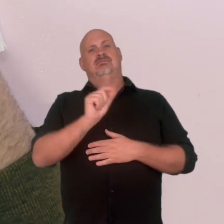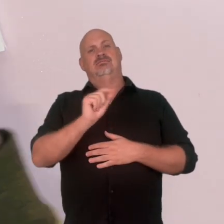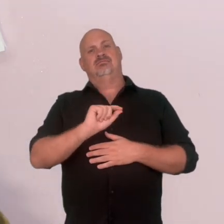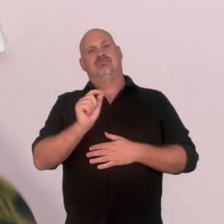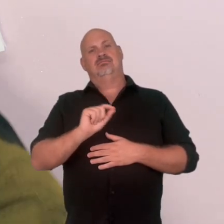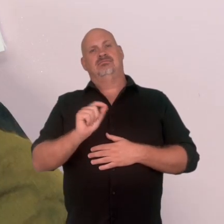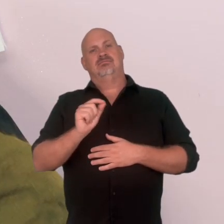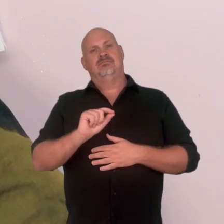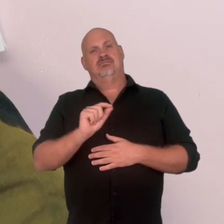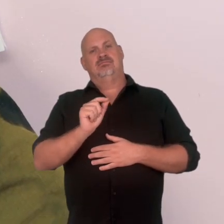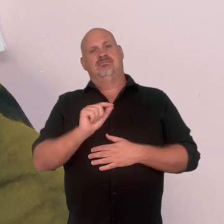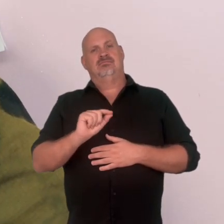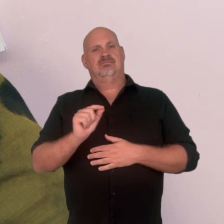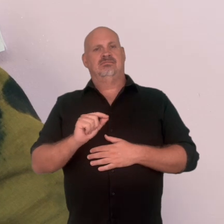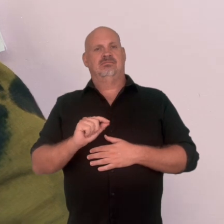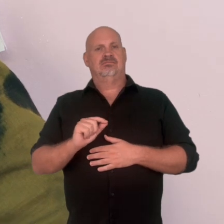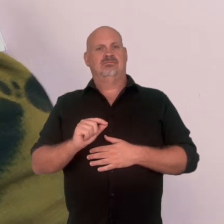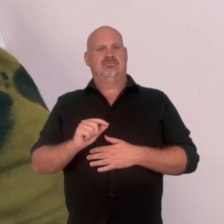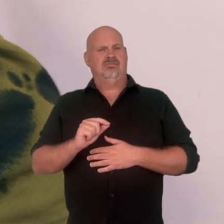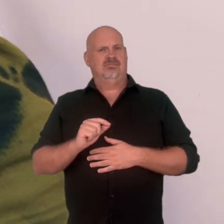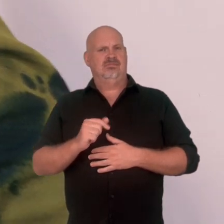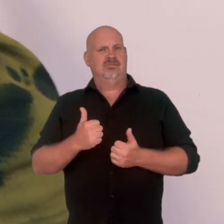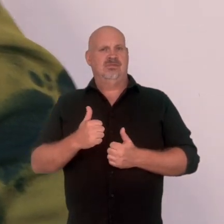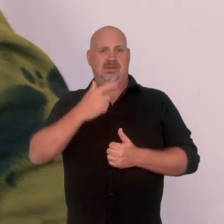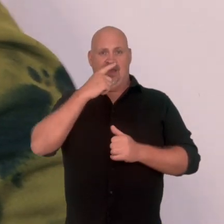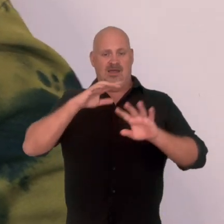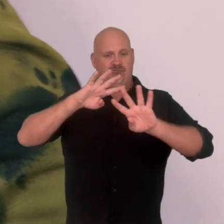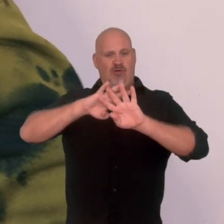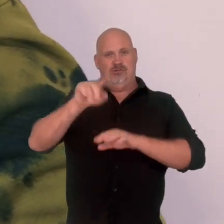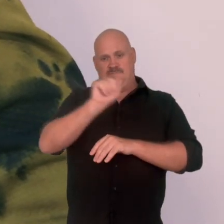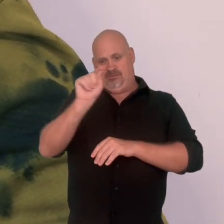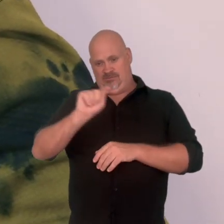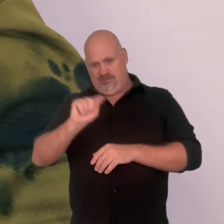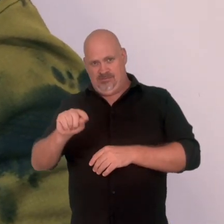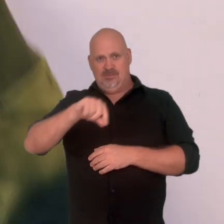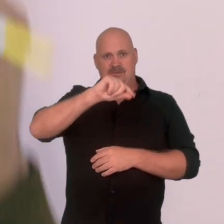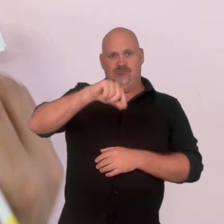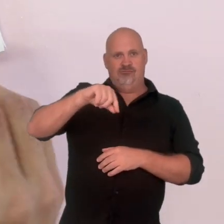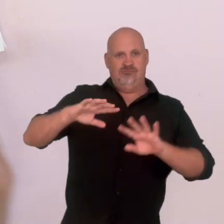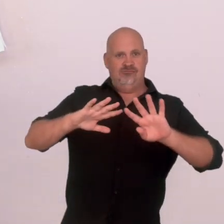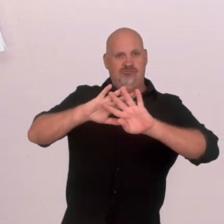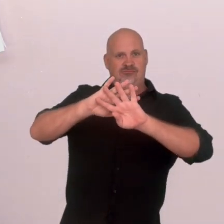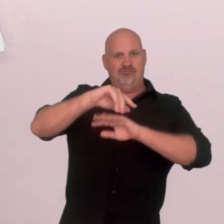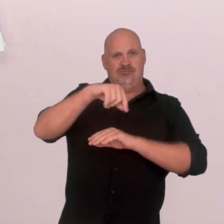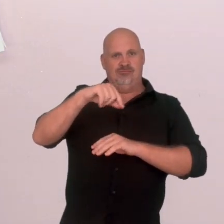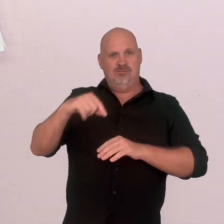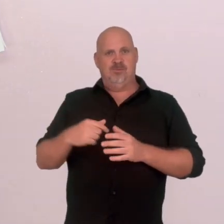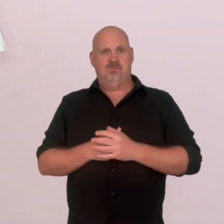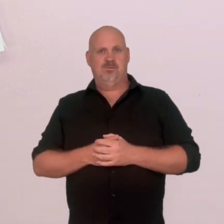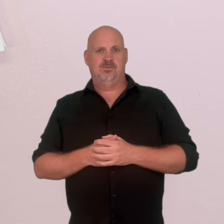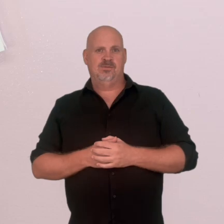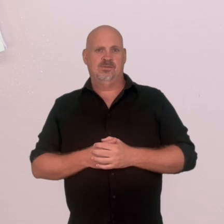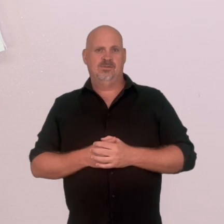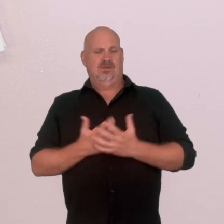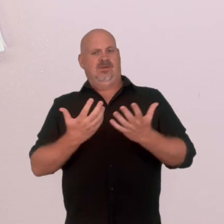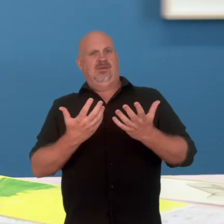And it's quite effective at like, you can even do it in a crisscross, and then you sort of get this block of